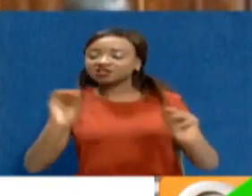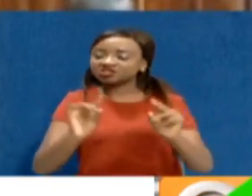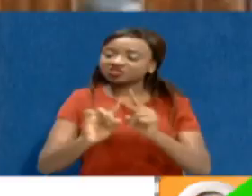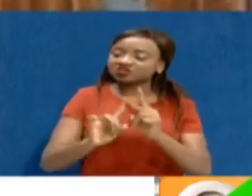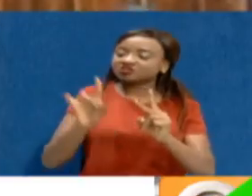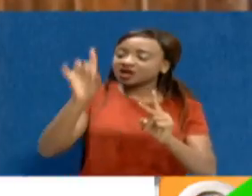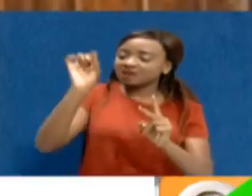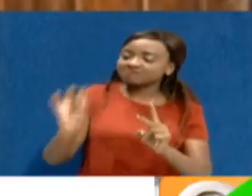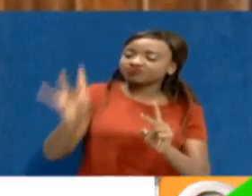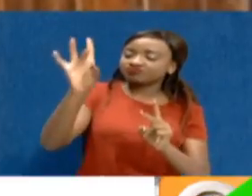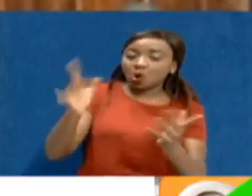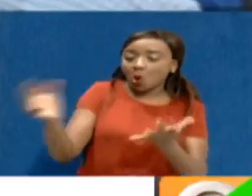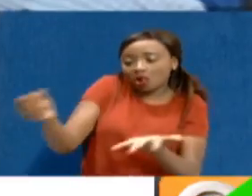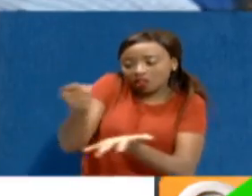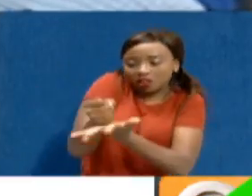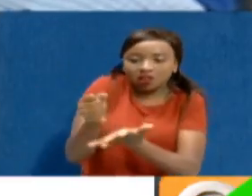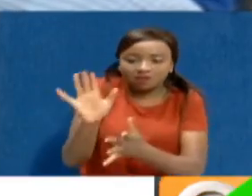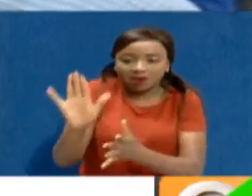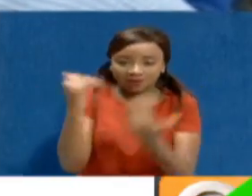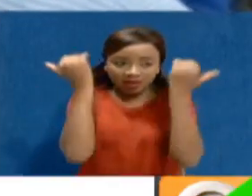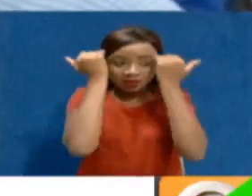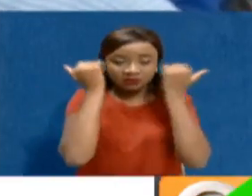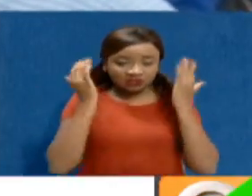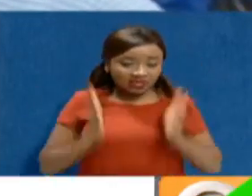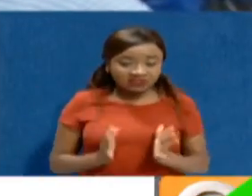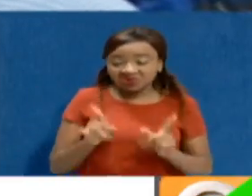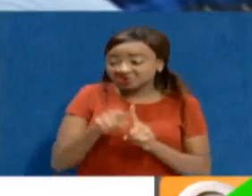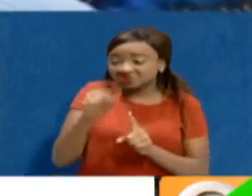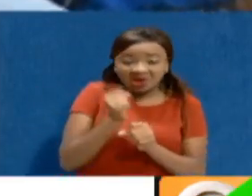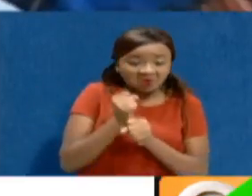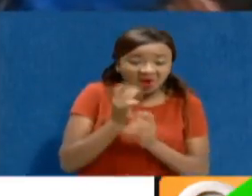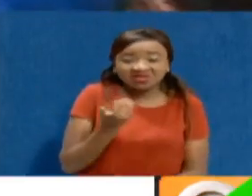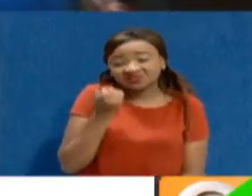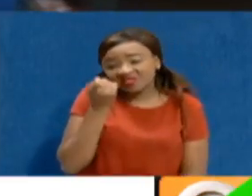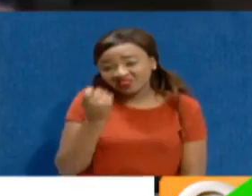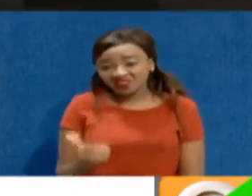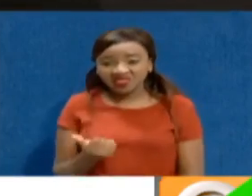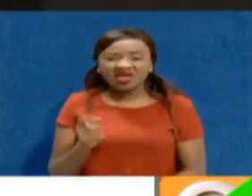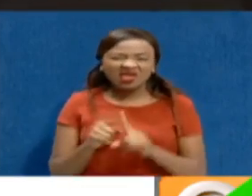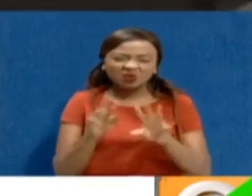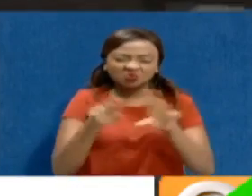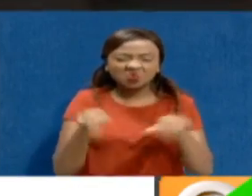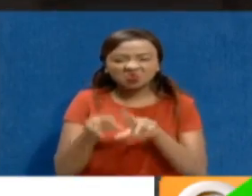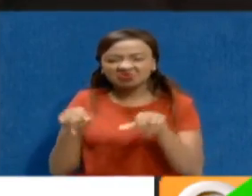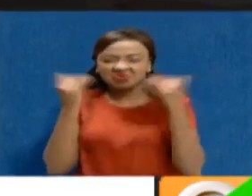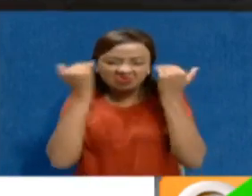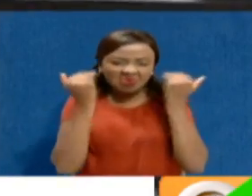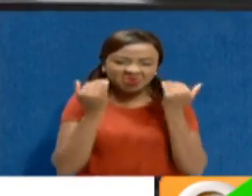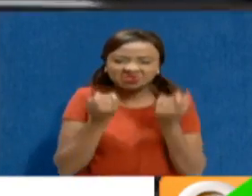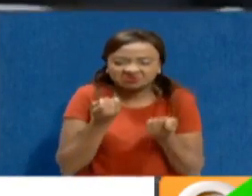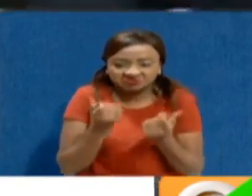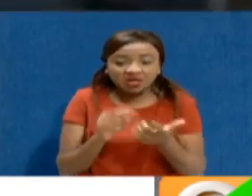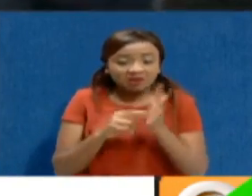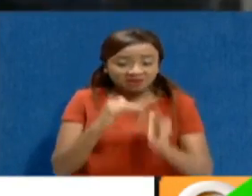and fire judges at will. The judiciary had fewer staff and an inadequate number of courtrooms, which limited access